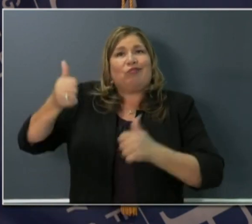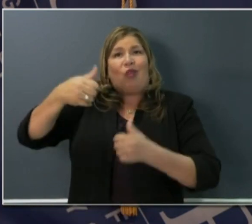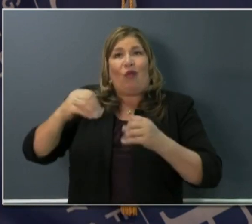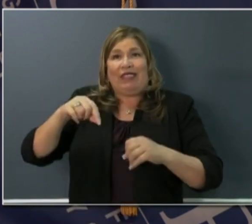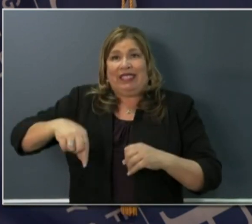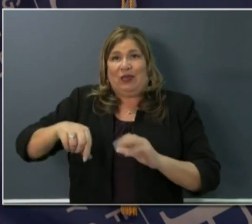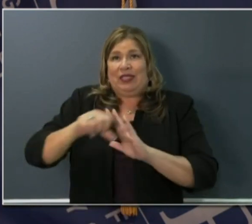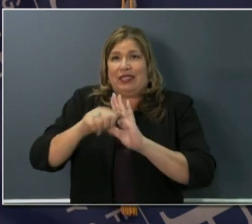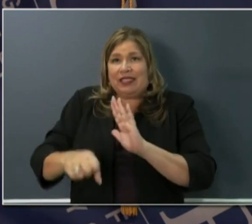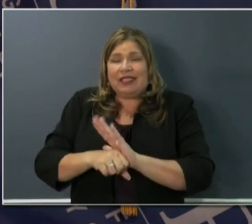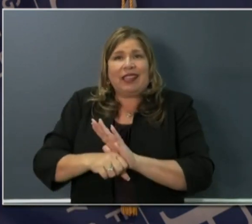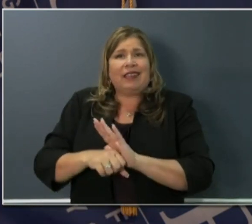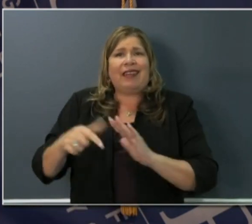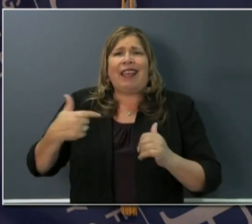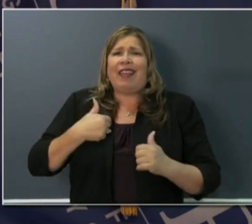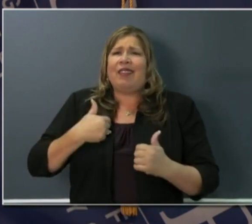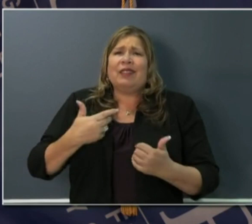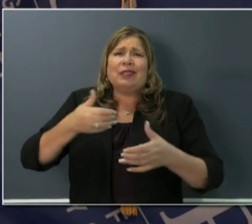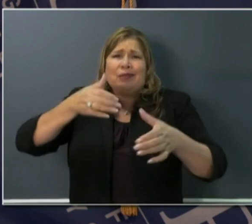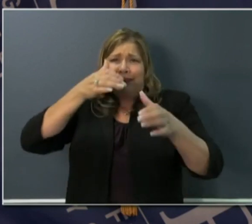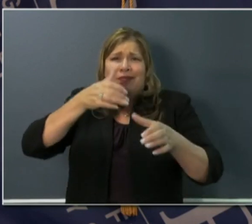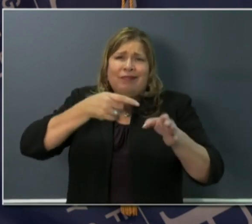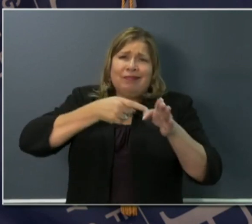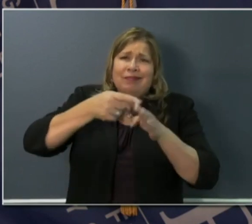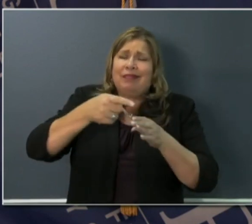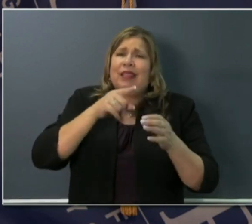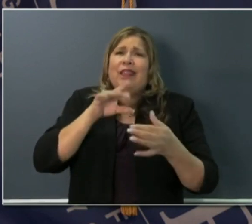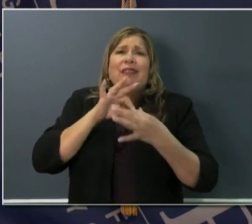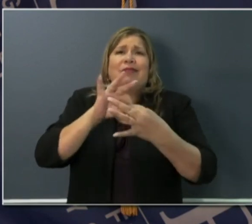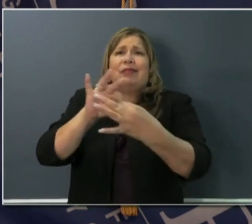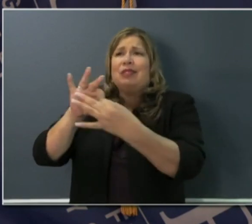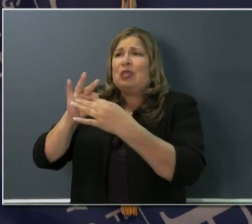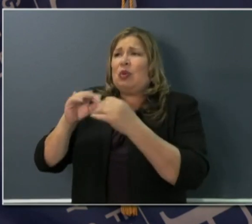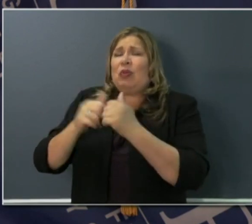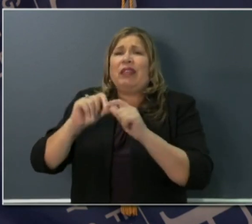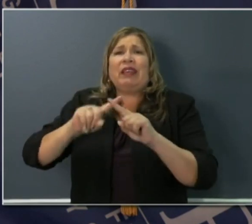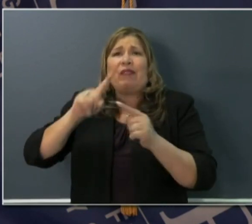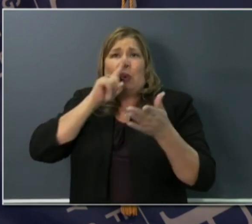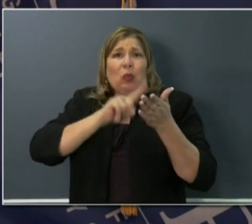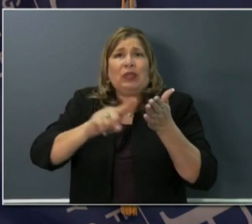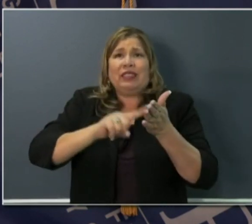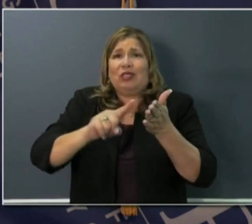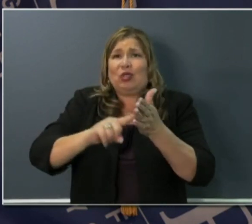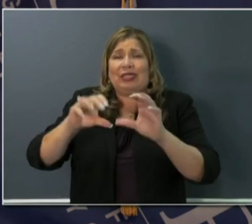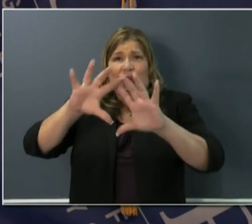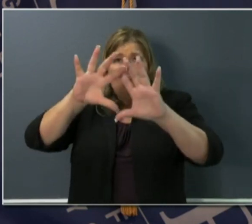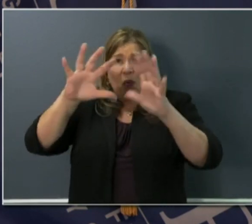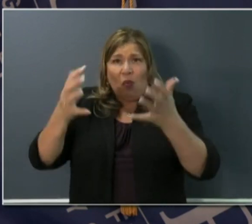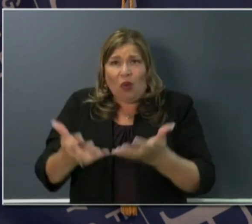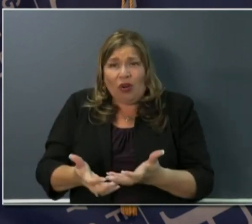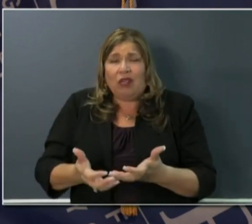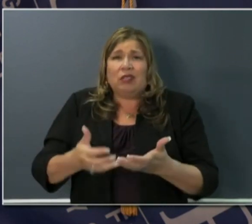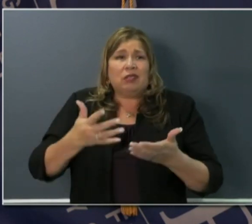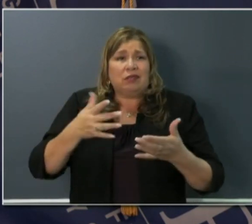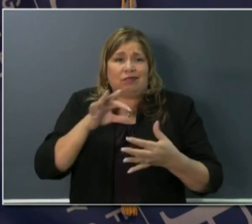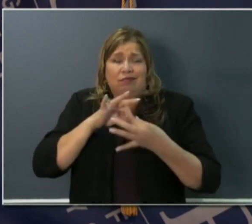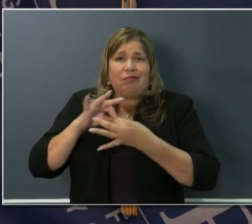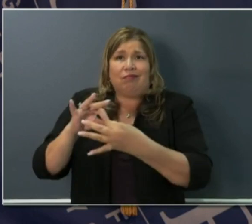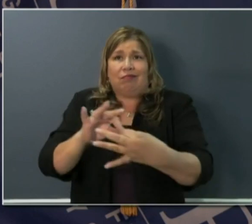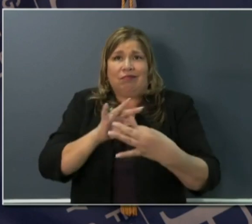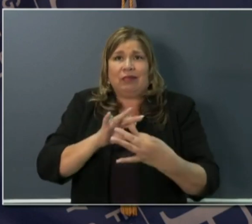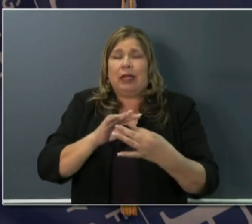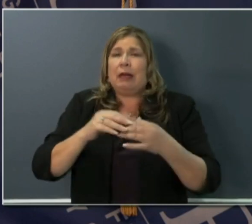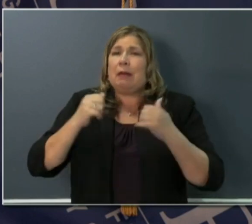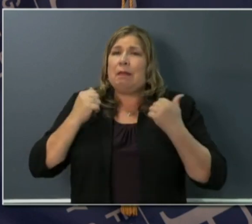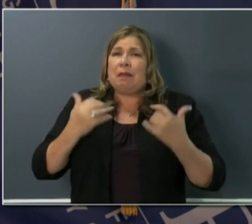working with the finest research institutions in the world, among the finest in the world. And so there's a lot that's happening in